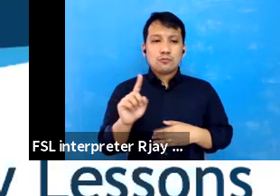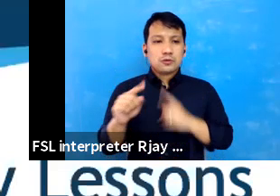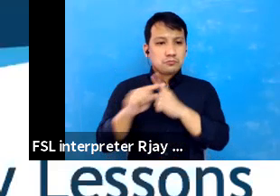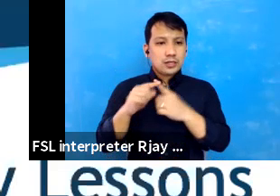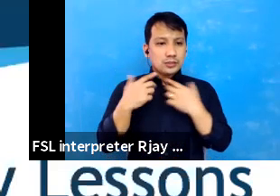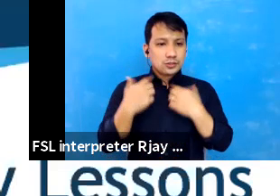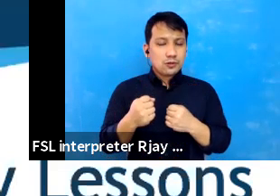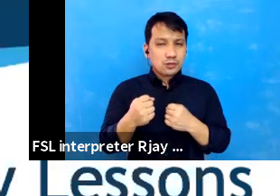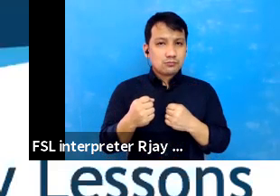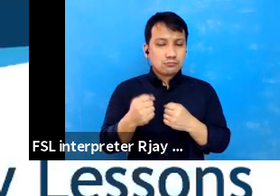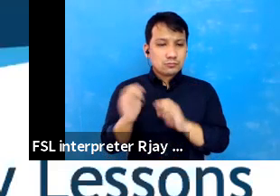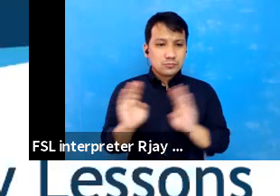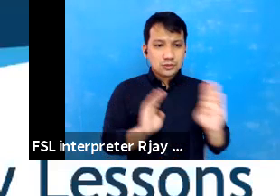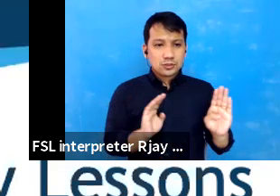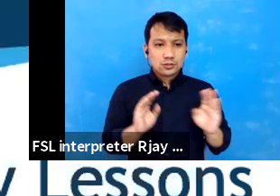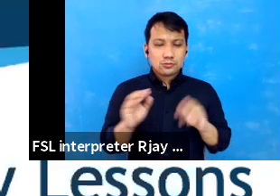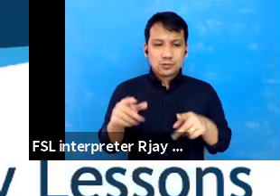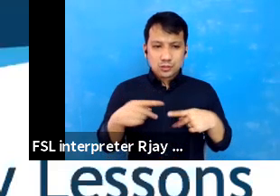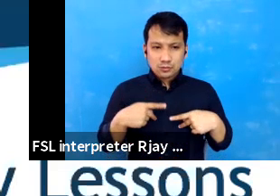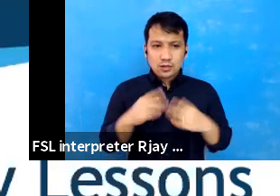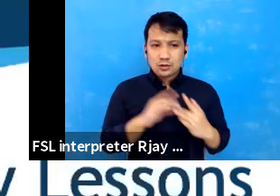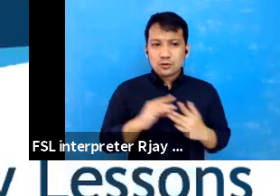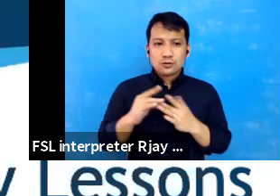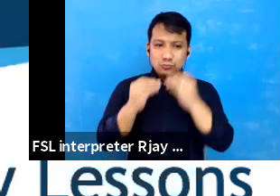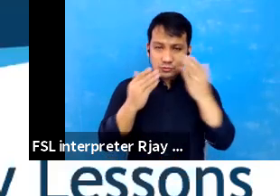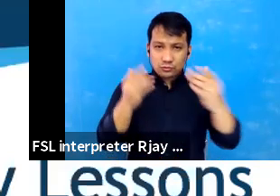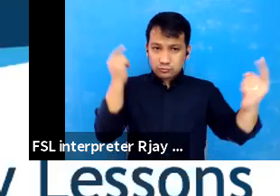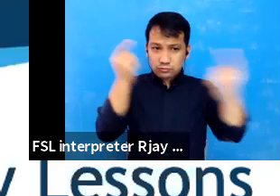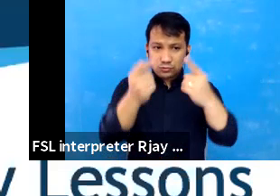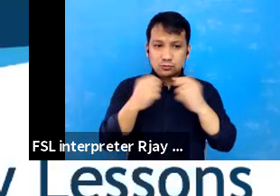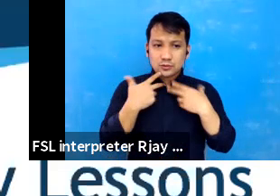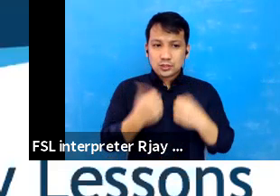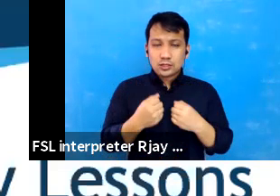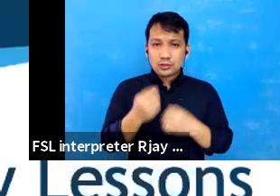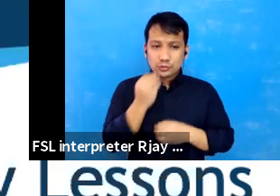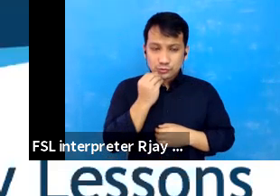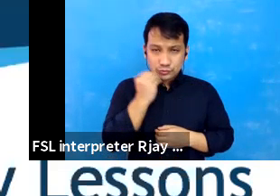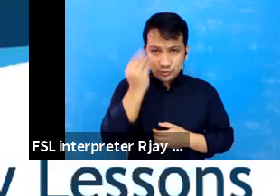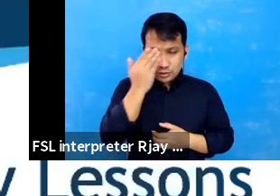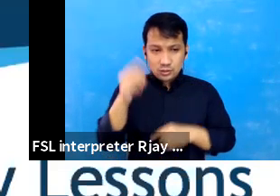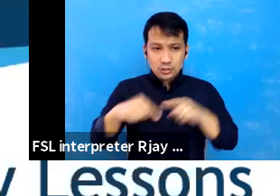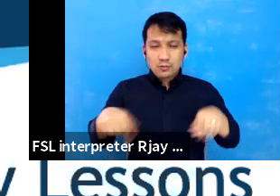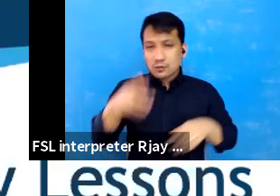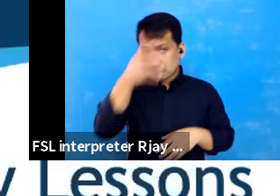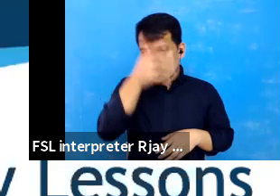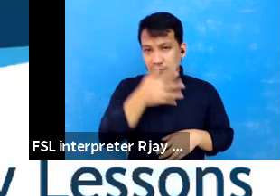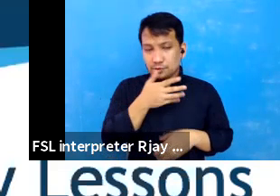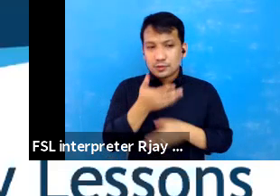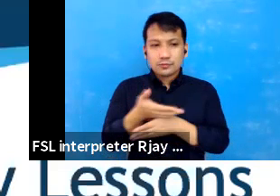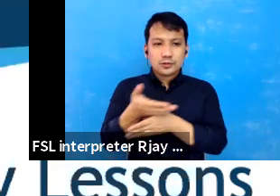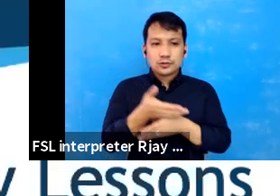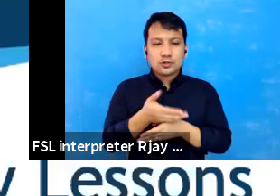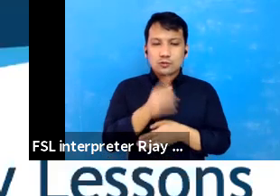health behavior adoption, especially towards health and nutrition among parents and caregivers